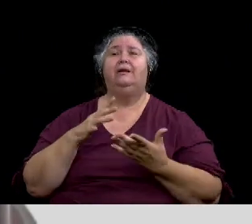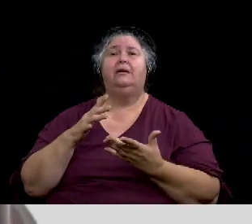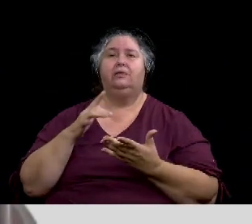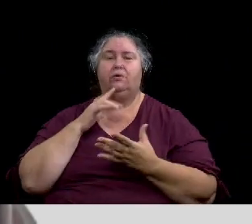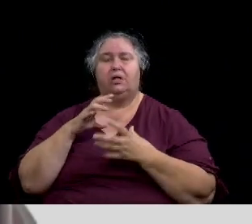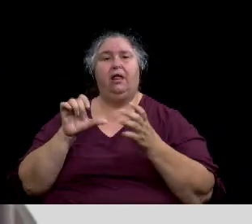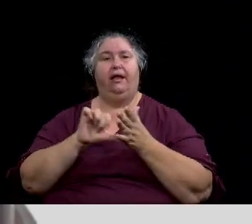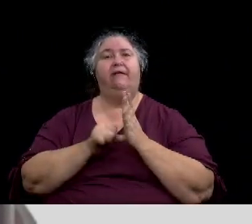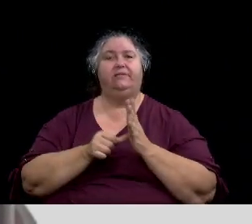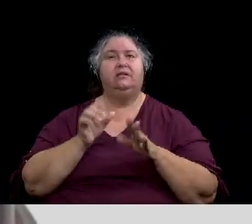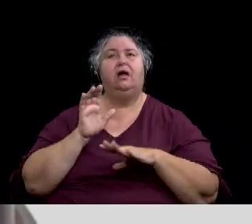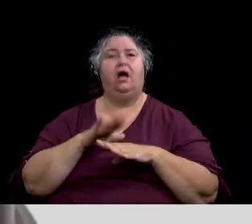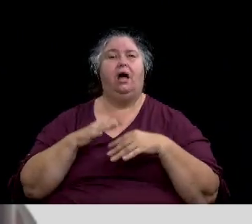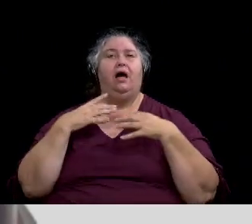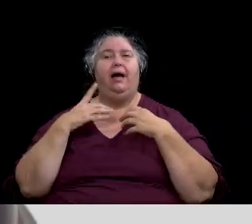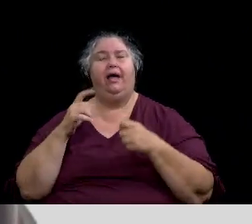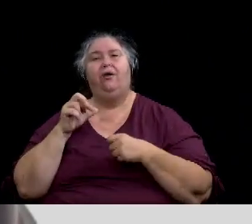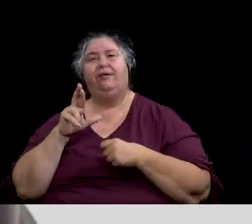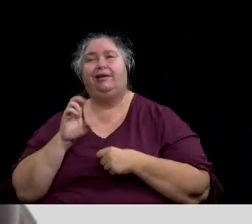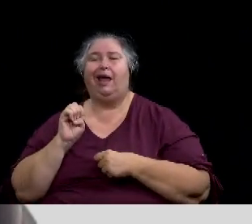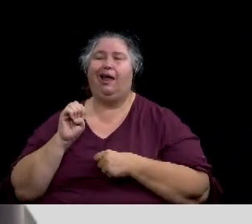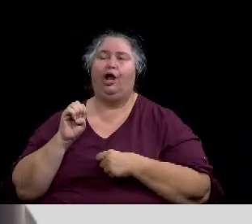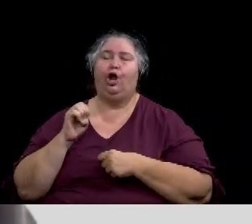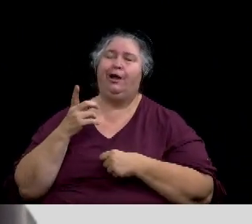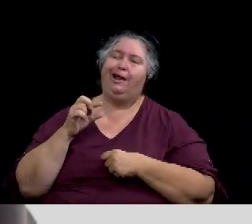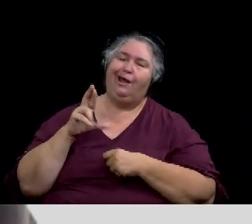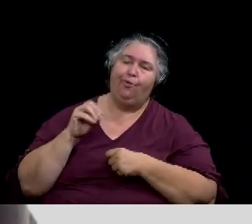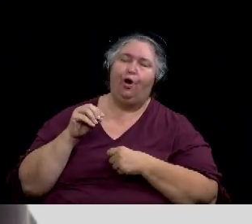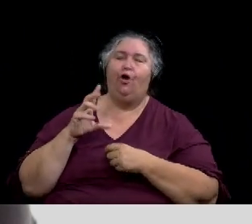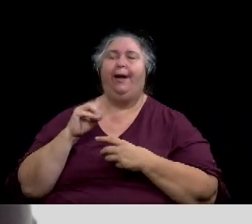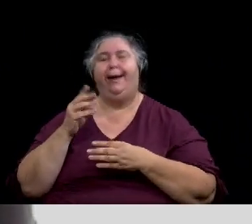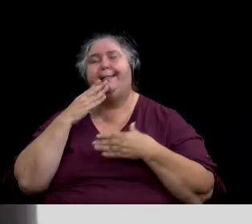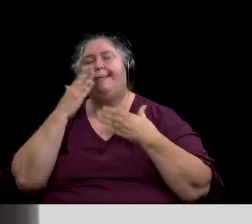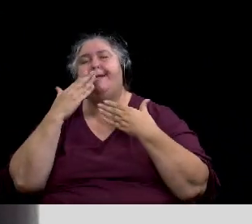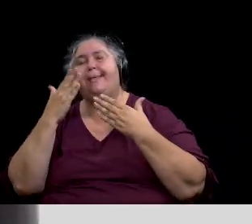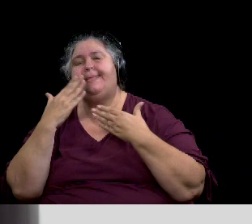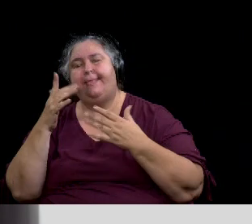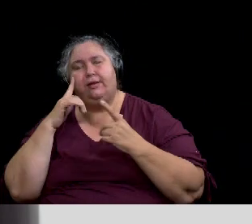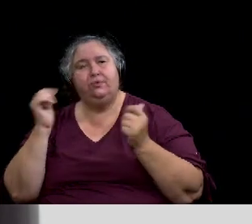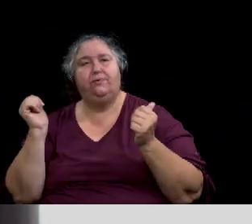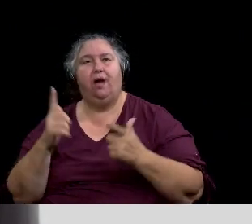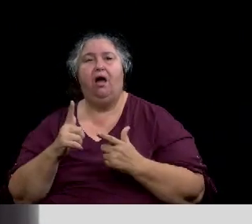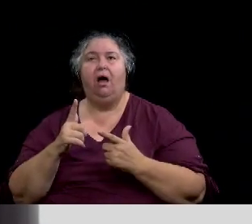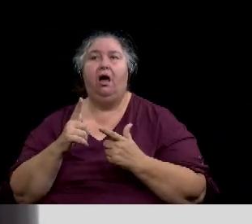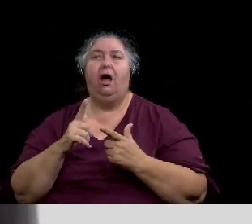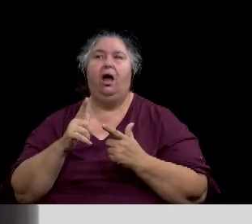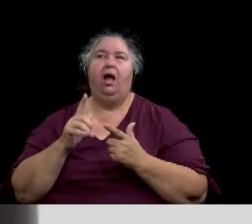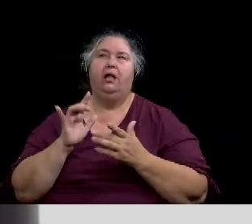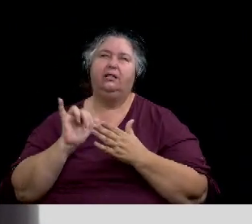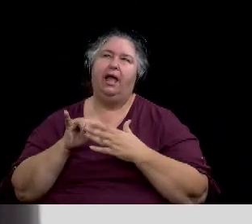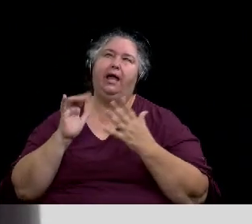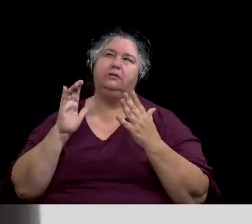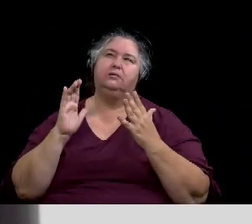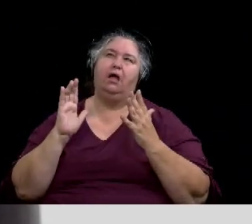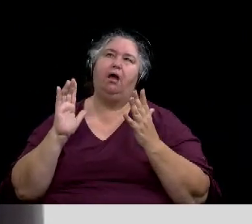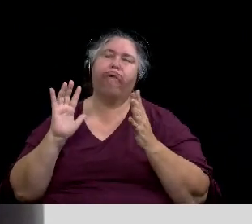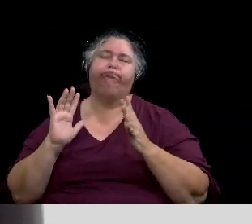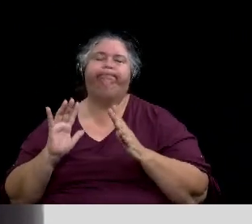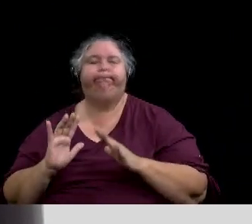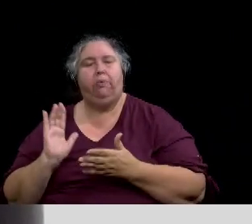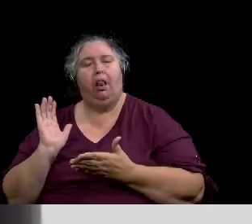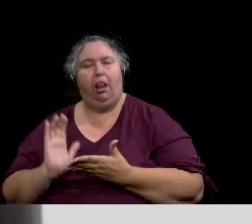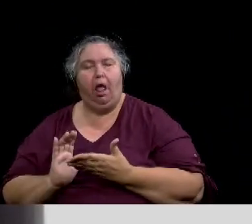emphasis on healthcare heroes and an outpouring of gratitude, and that has waned somewhat over time. So